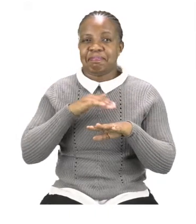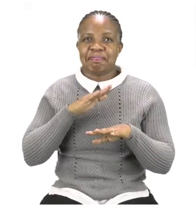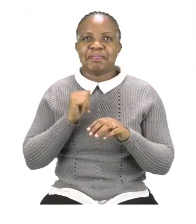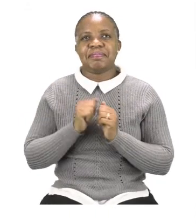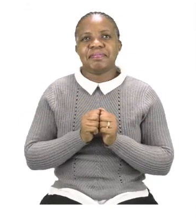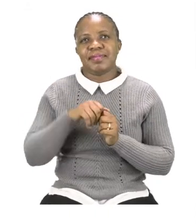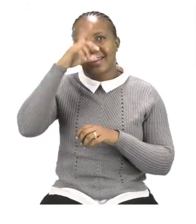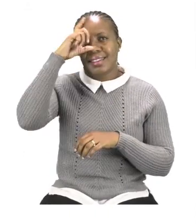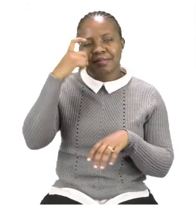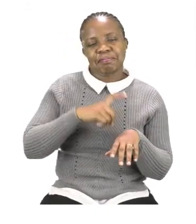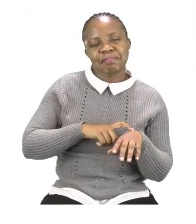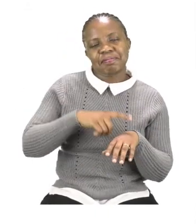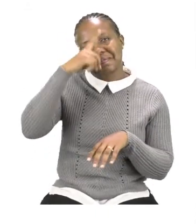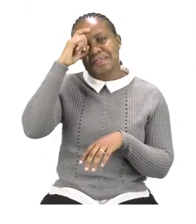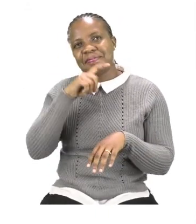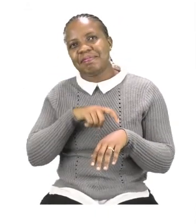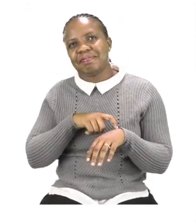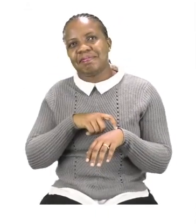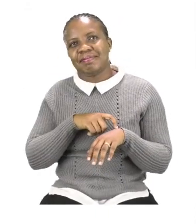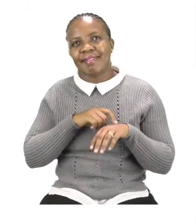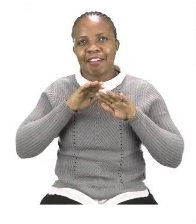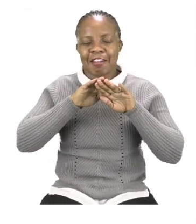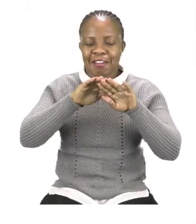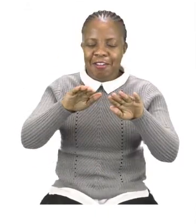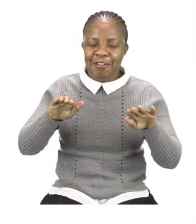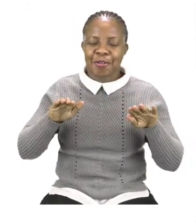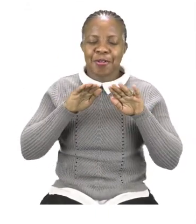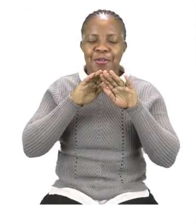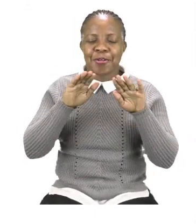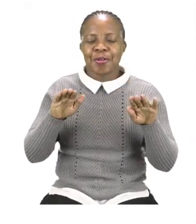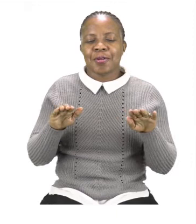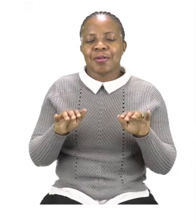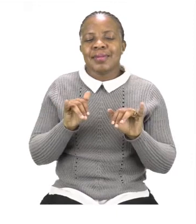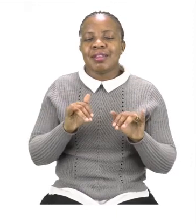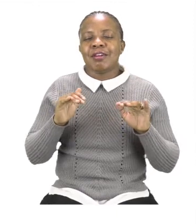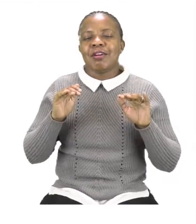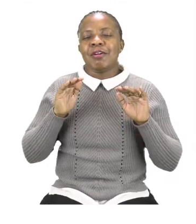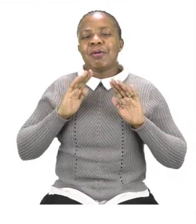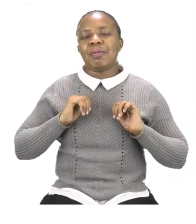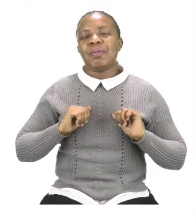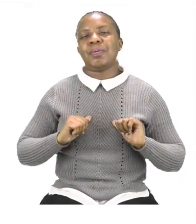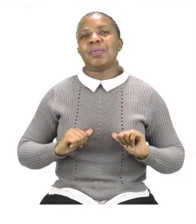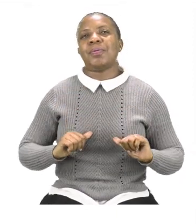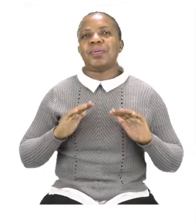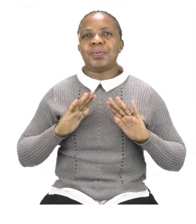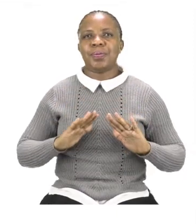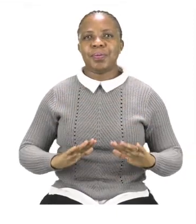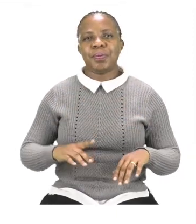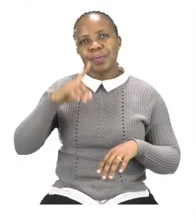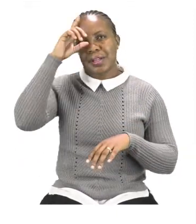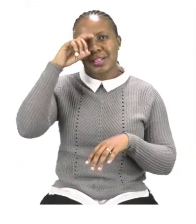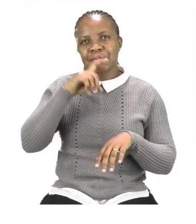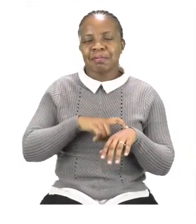Summertime, summertime, swimming to stay cool. Summertime,